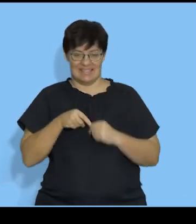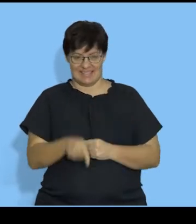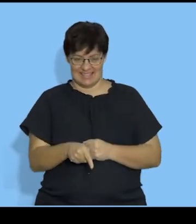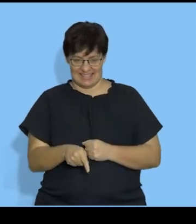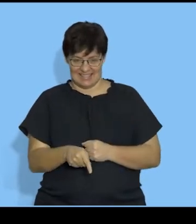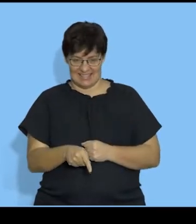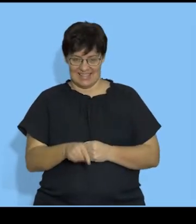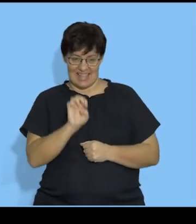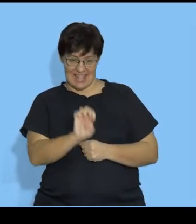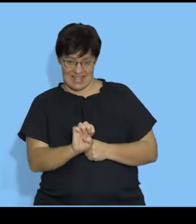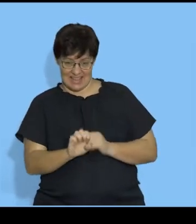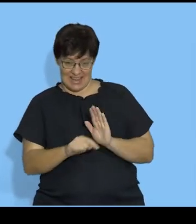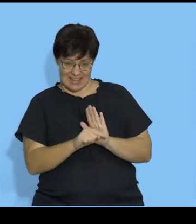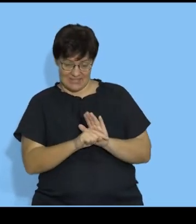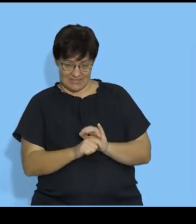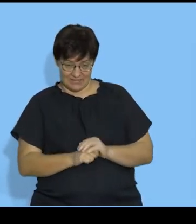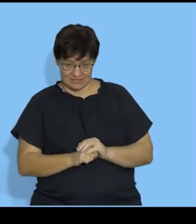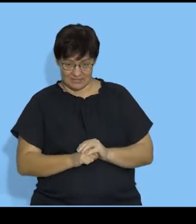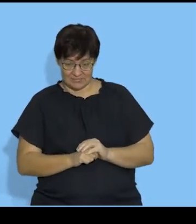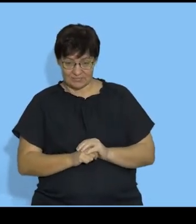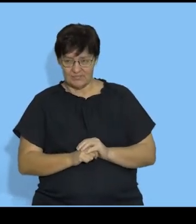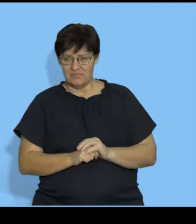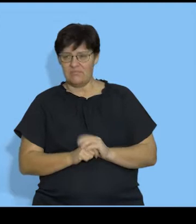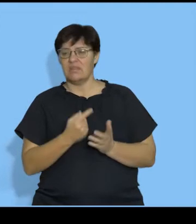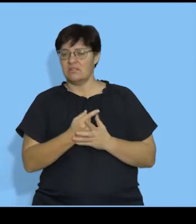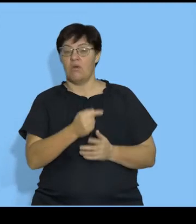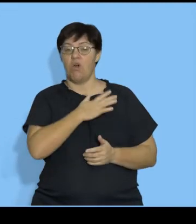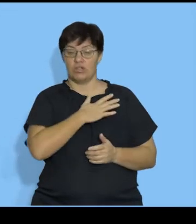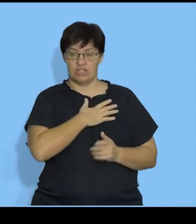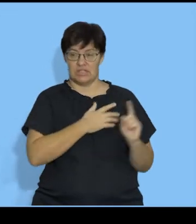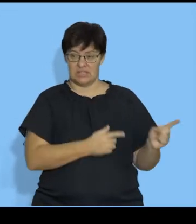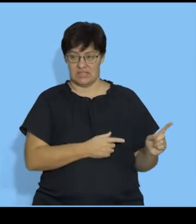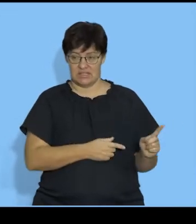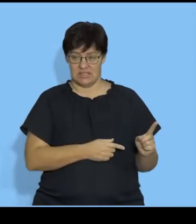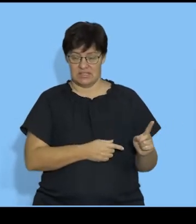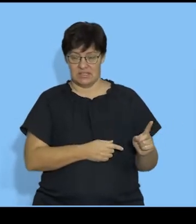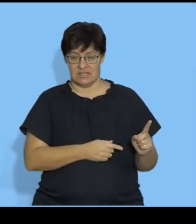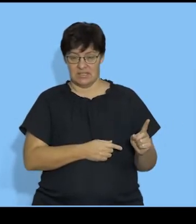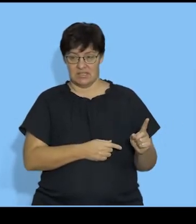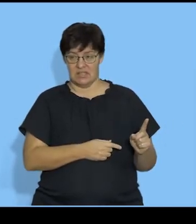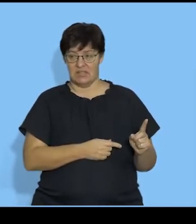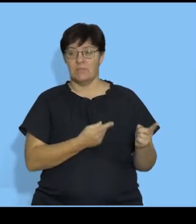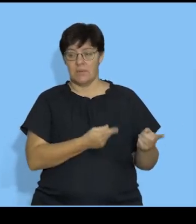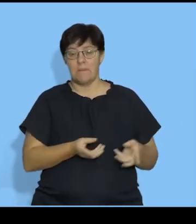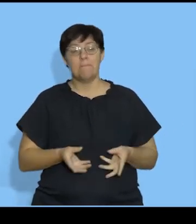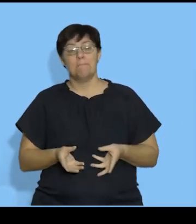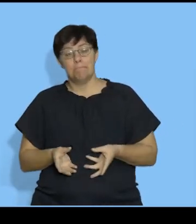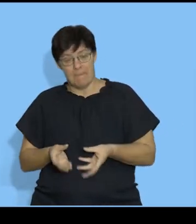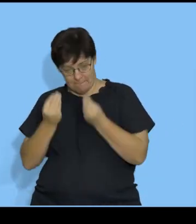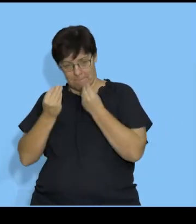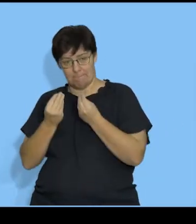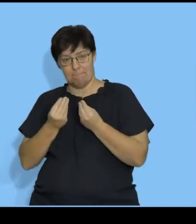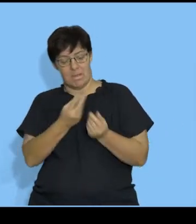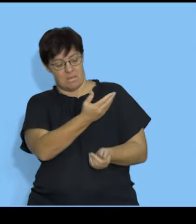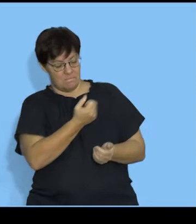do we represent that? We are saying that the oxygen ions actually gain electrons, right? Which